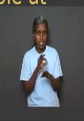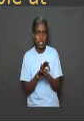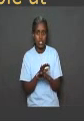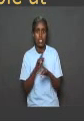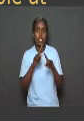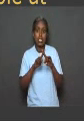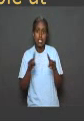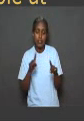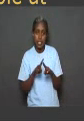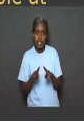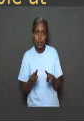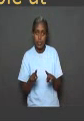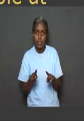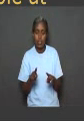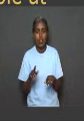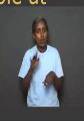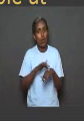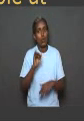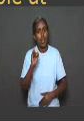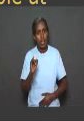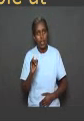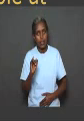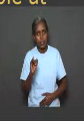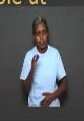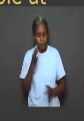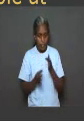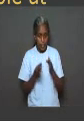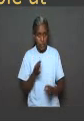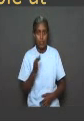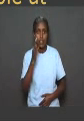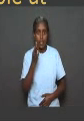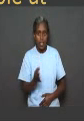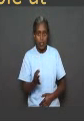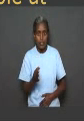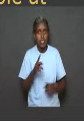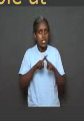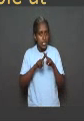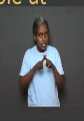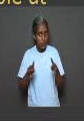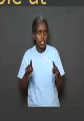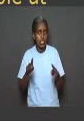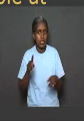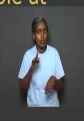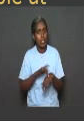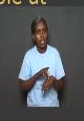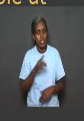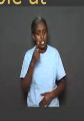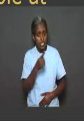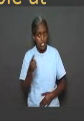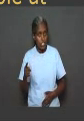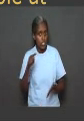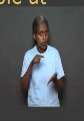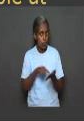is differentiable on I if f is differentiable at